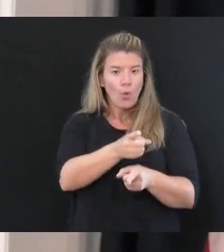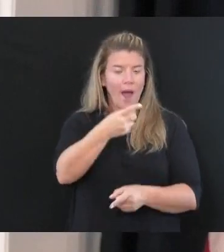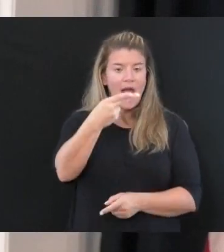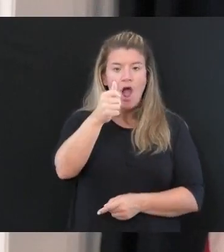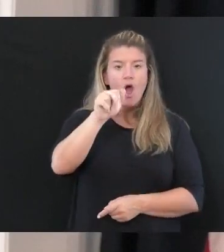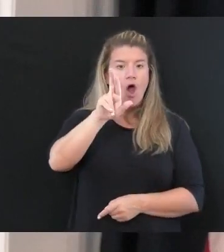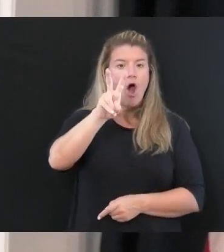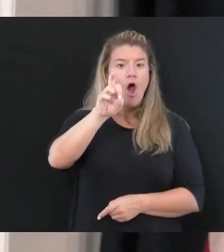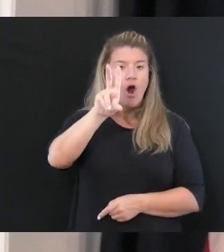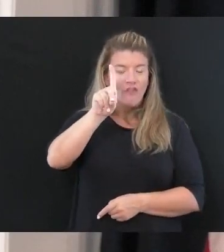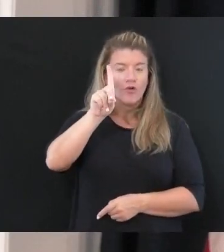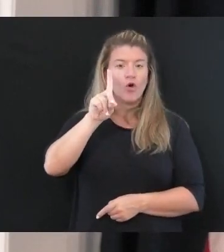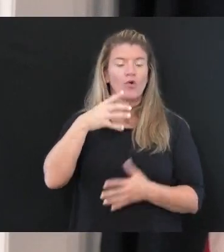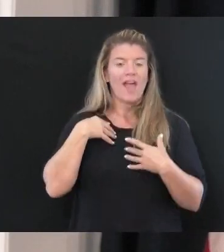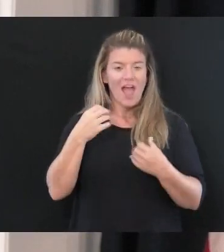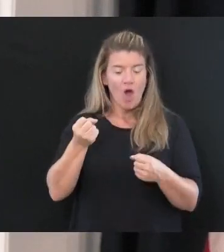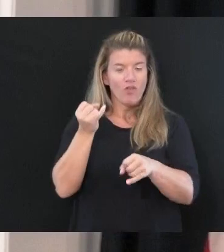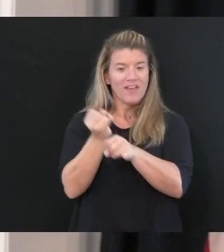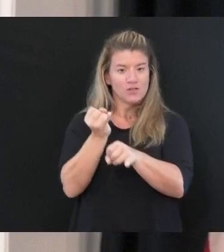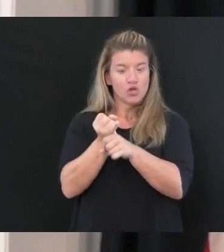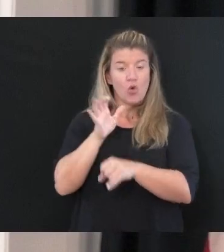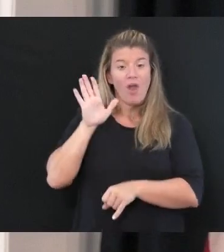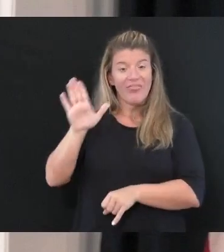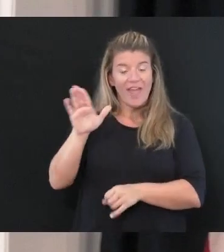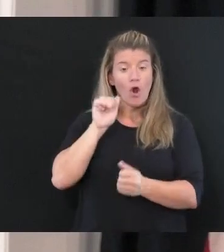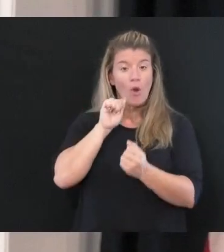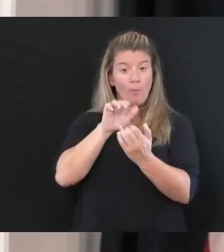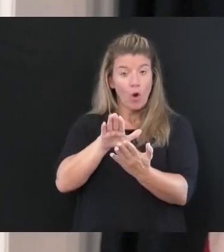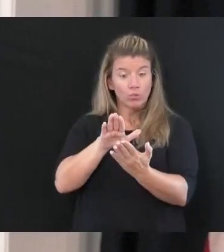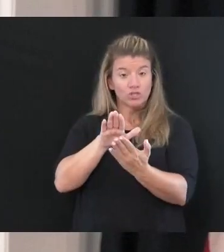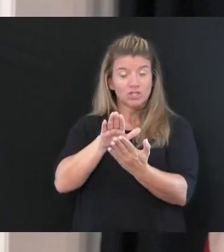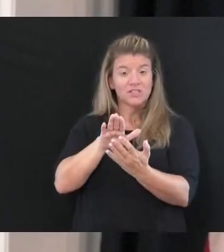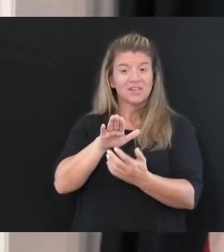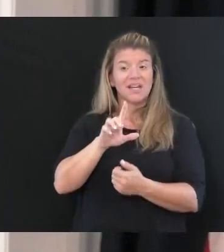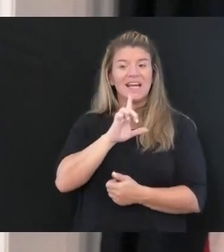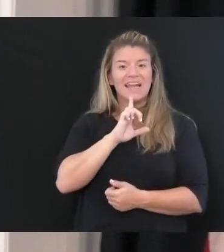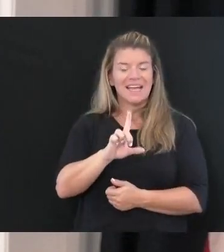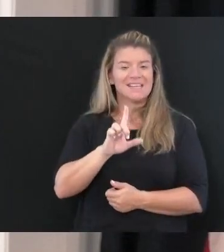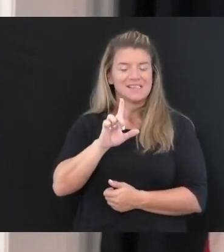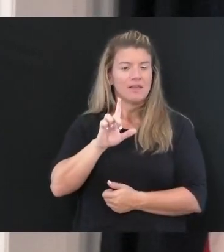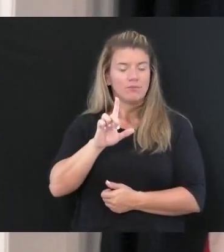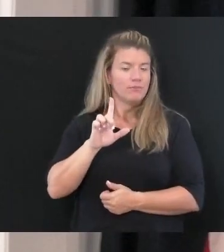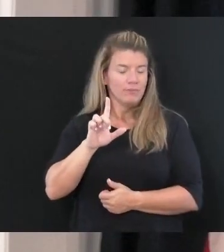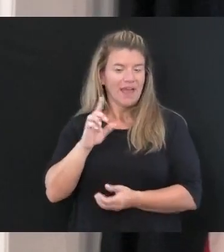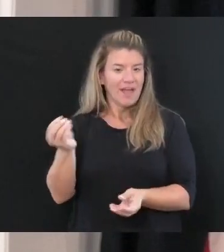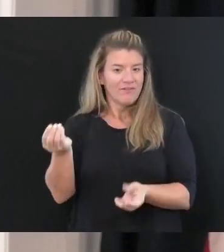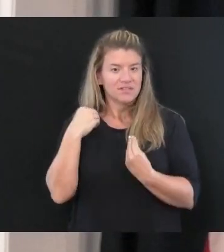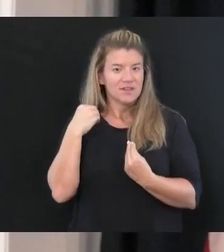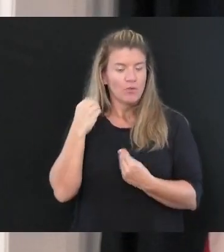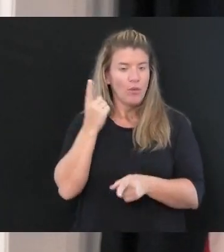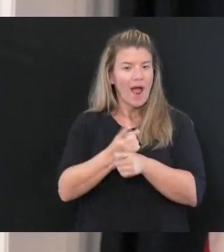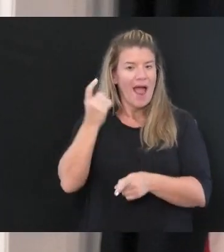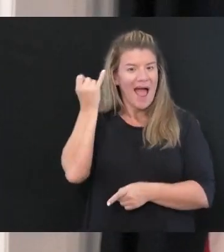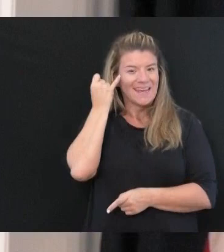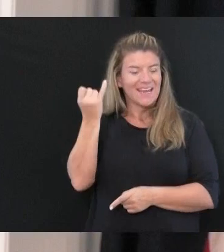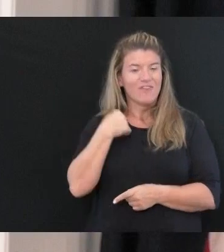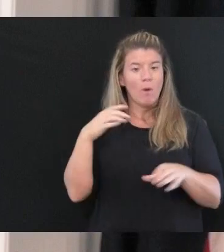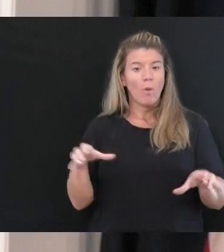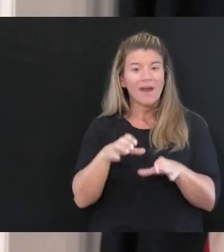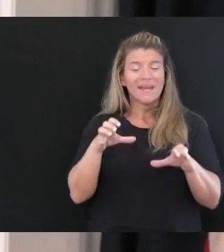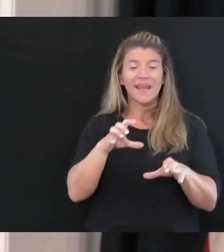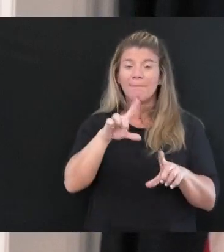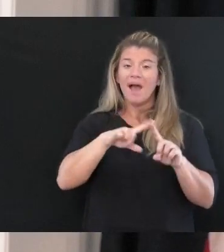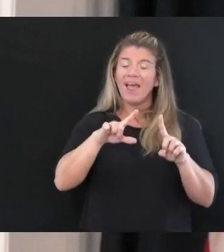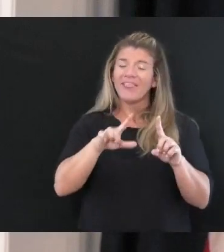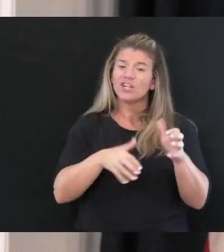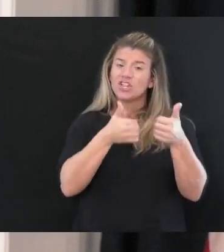Health Institute and their approach is the sort of the inspiration for what we did. The challenge with that